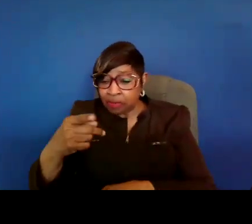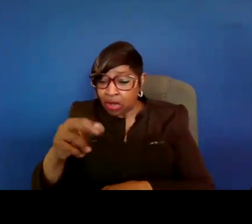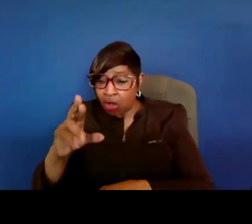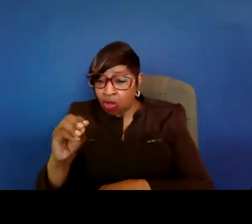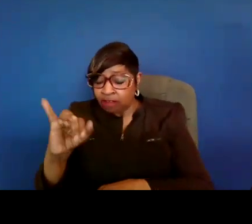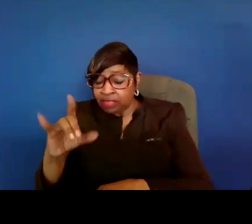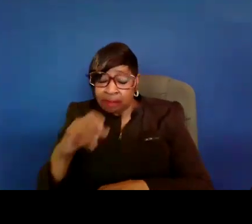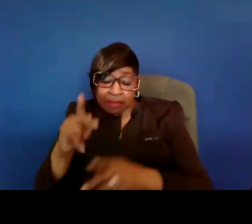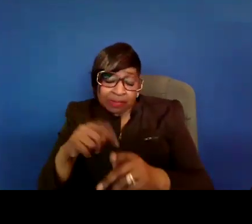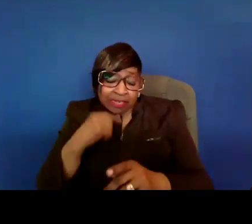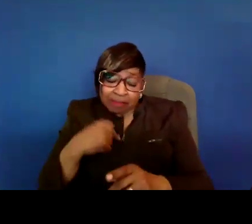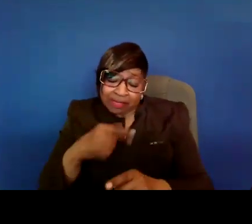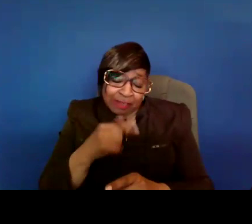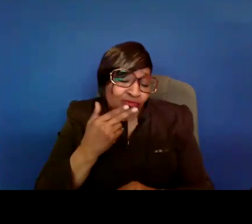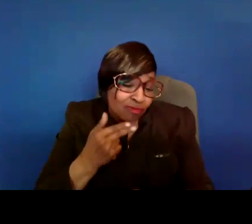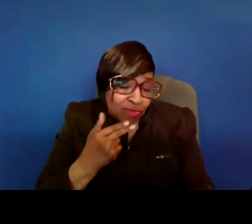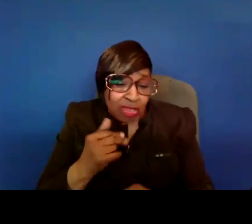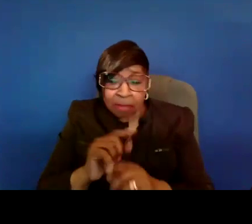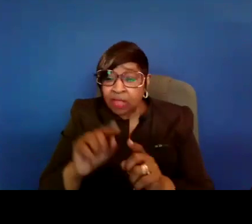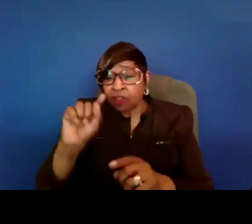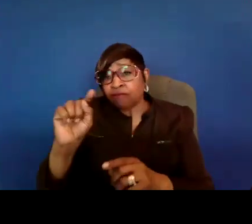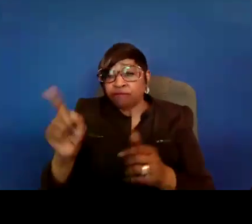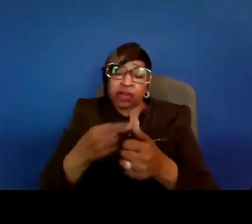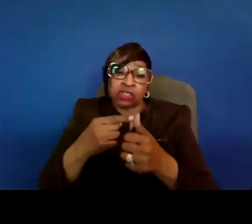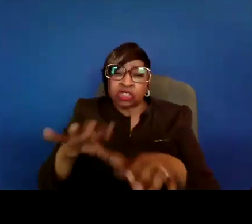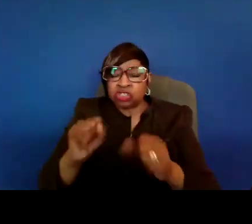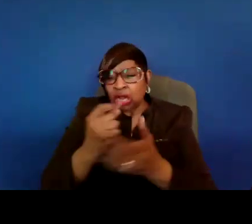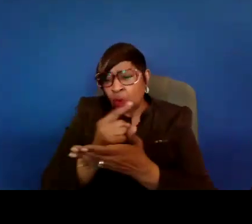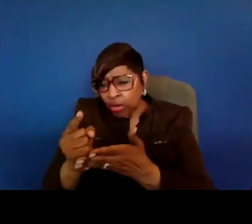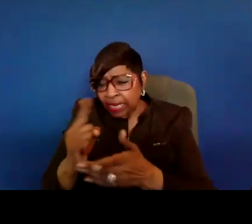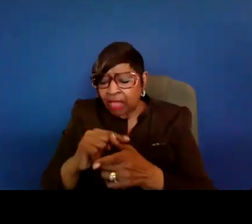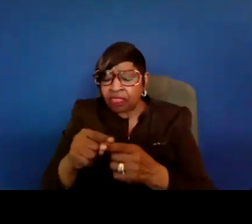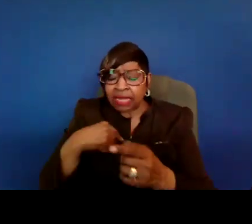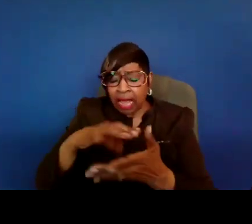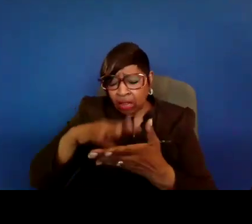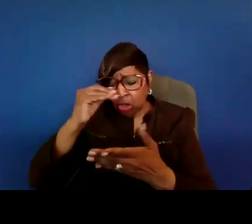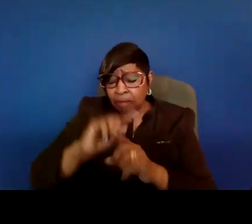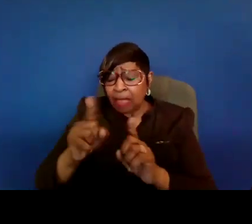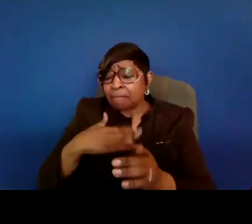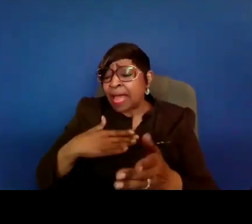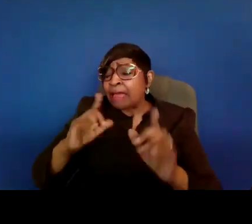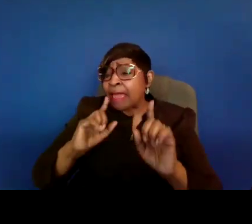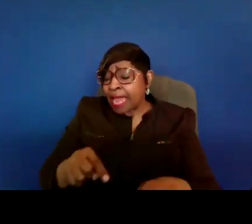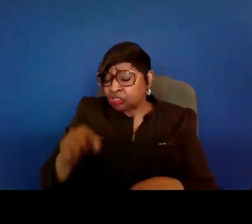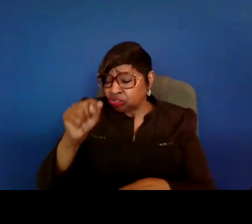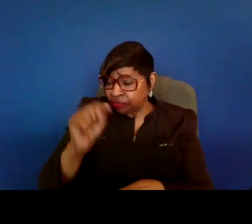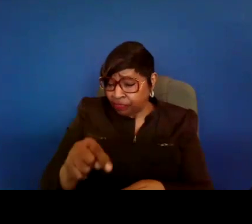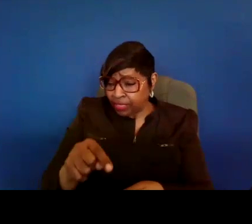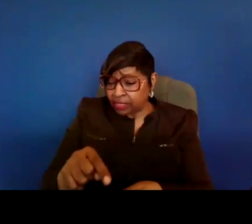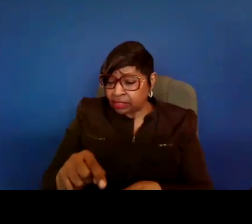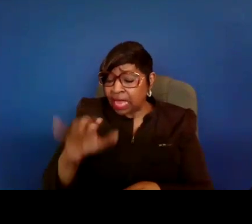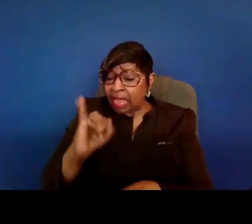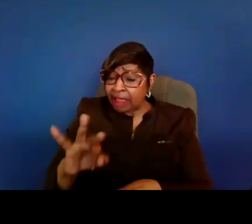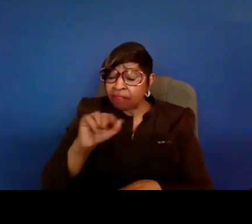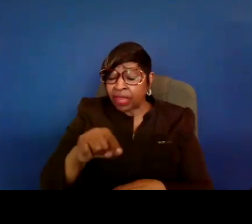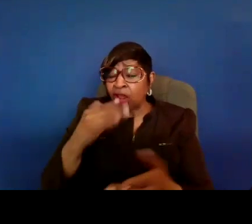You can judge. The first one took like a week, and then I learned it. But my answer to this is, if they're